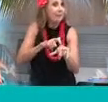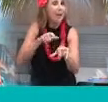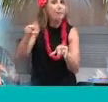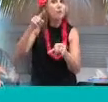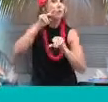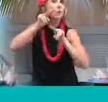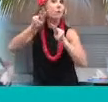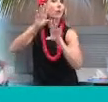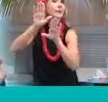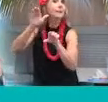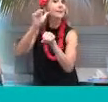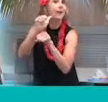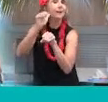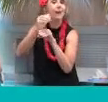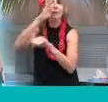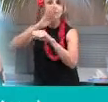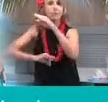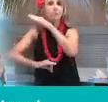nights.